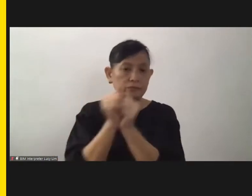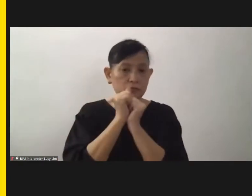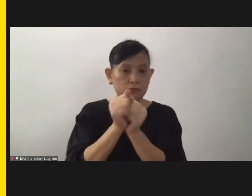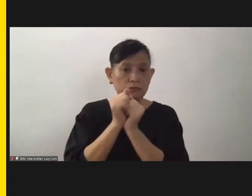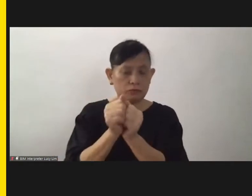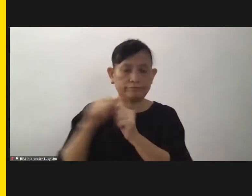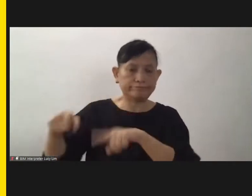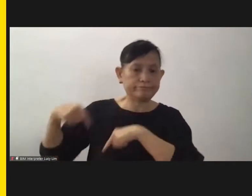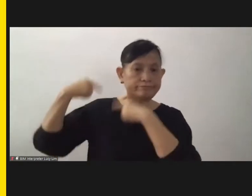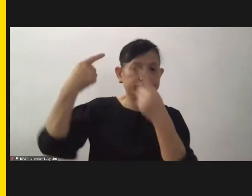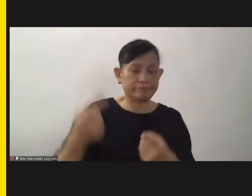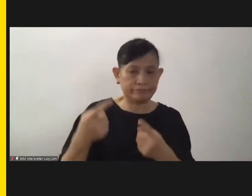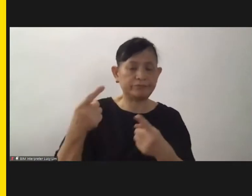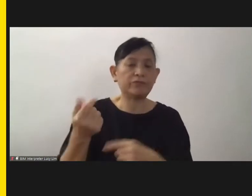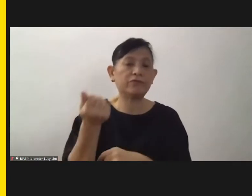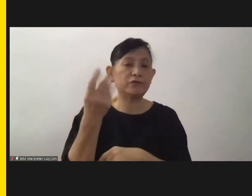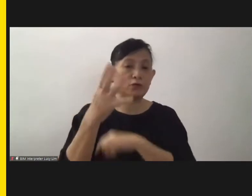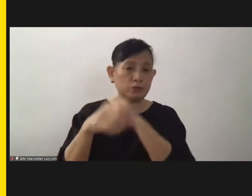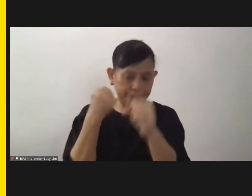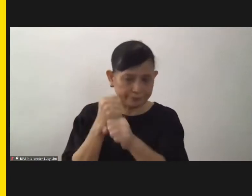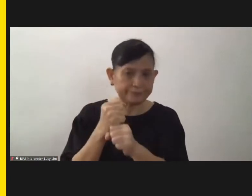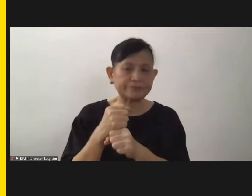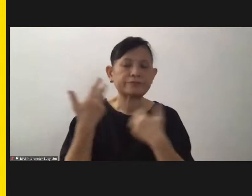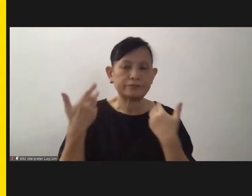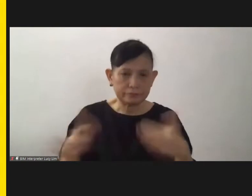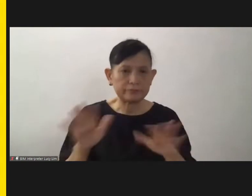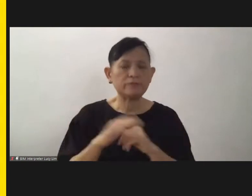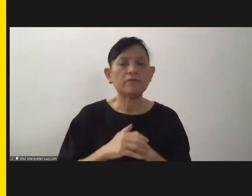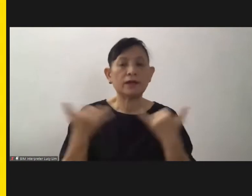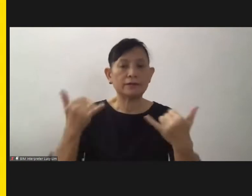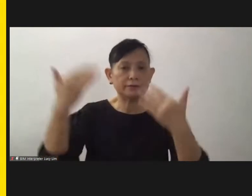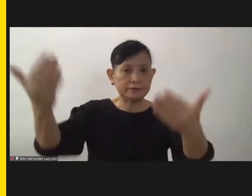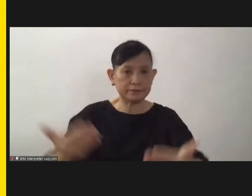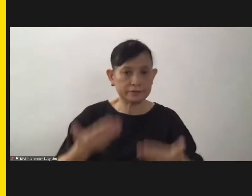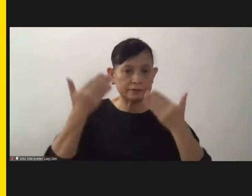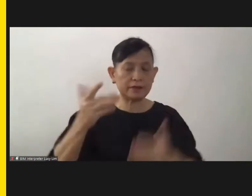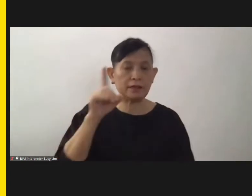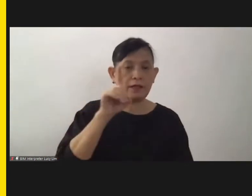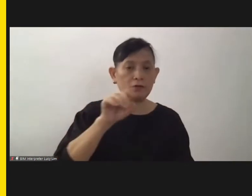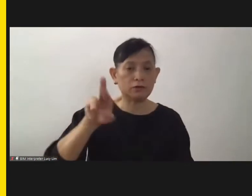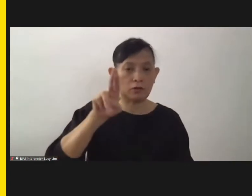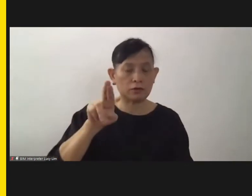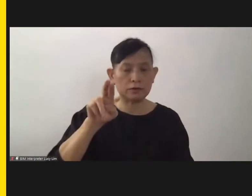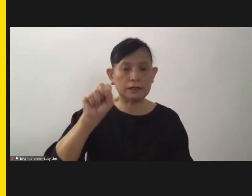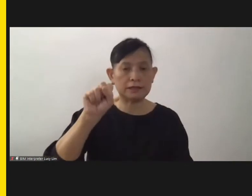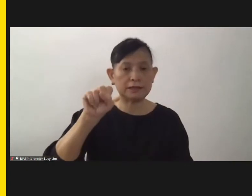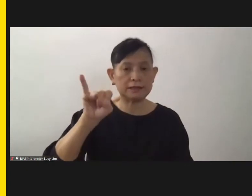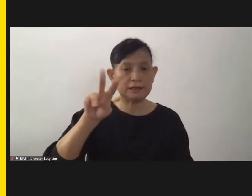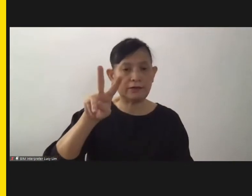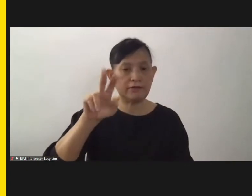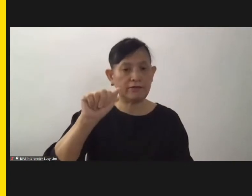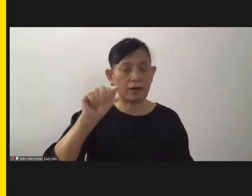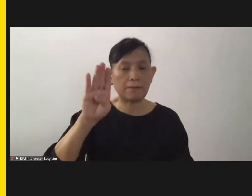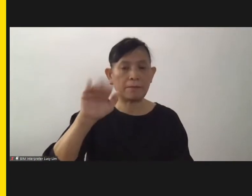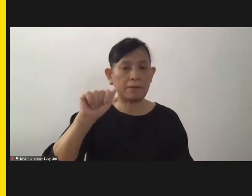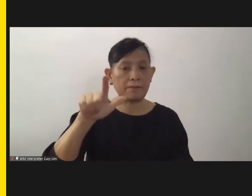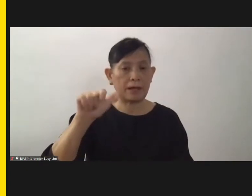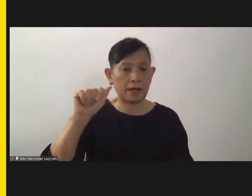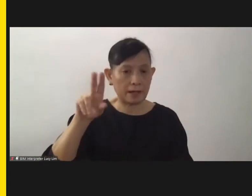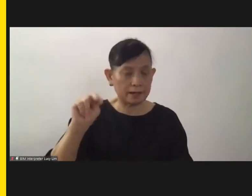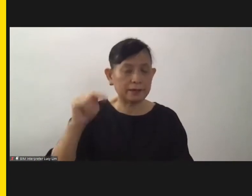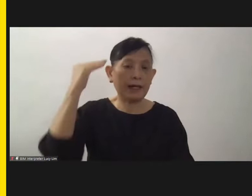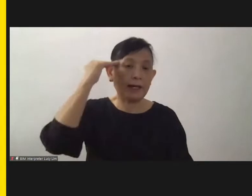past years. On that note, I would like to invite Dr. Sivabala Naidu, the head of School of